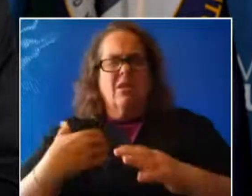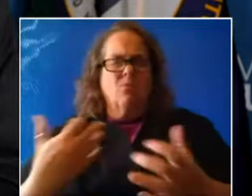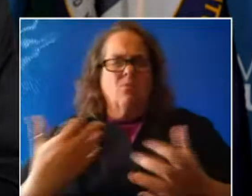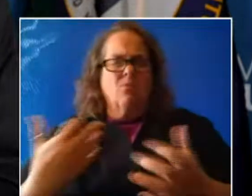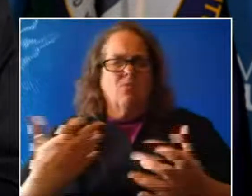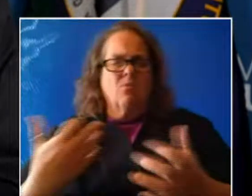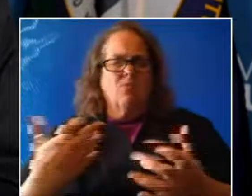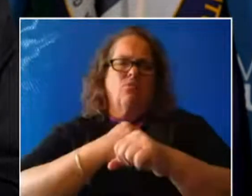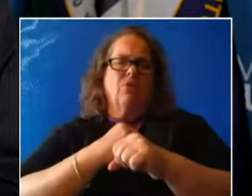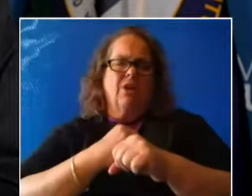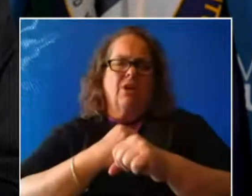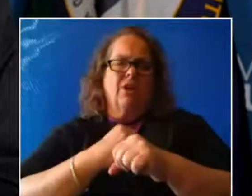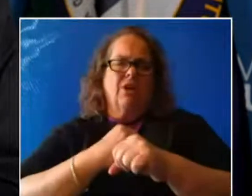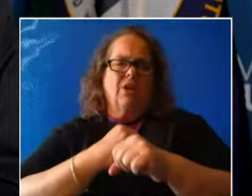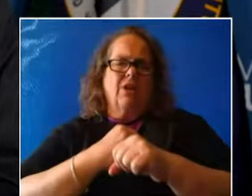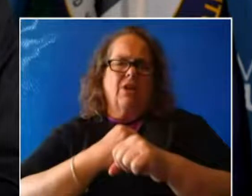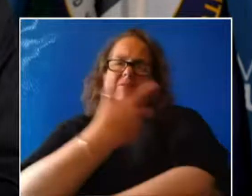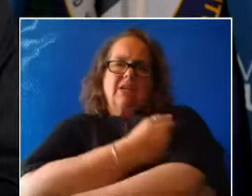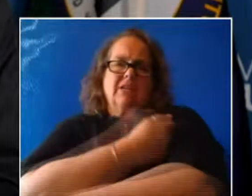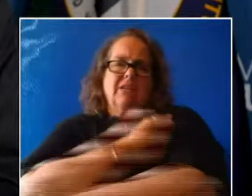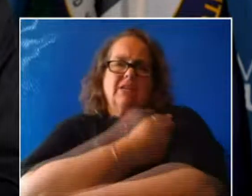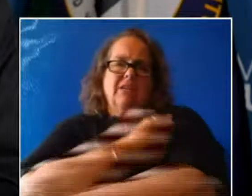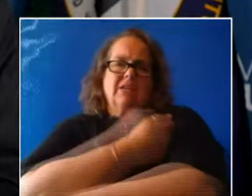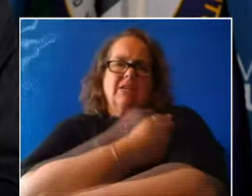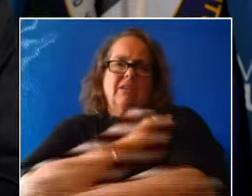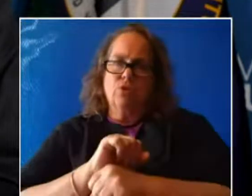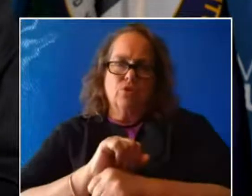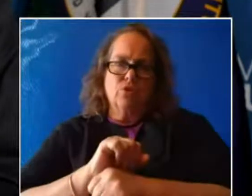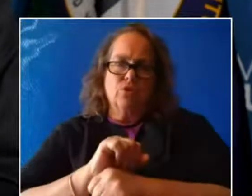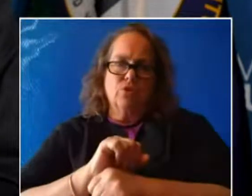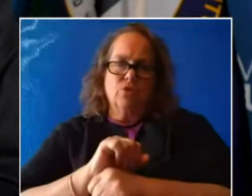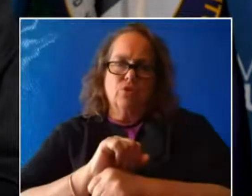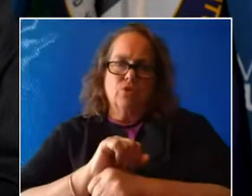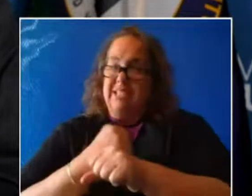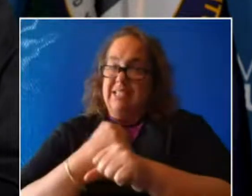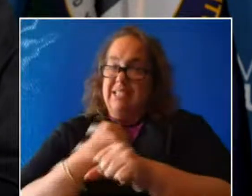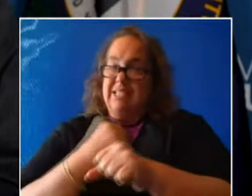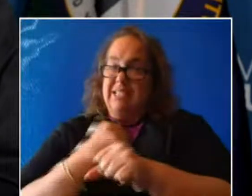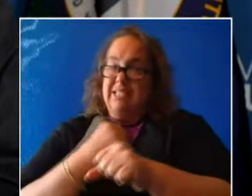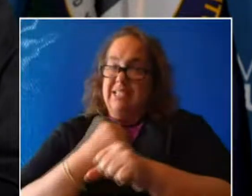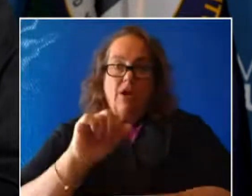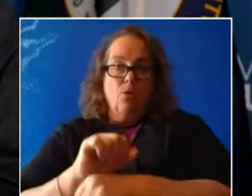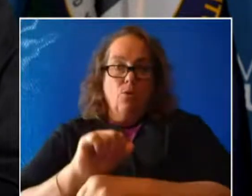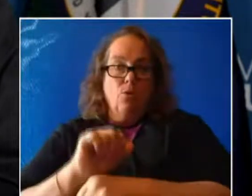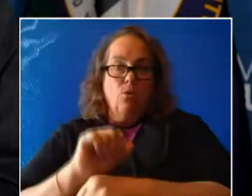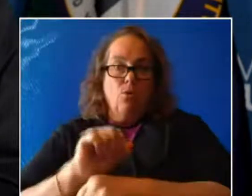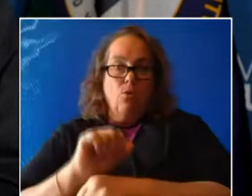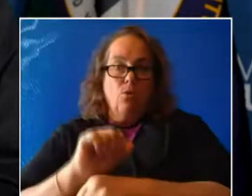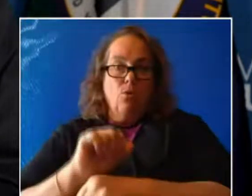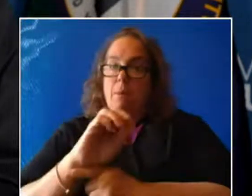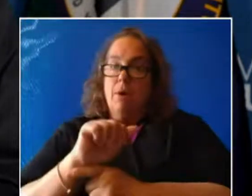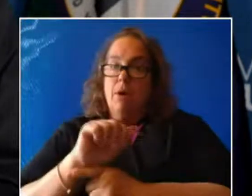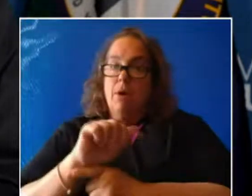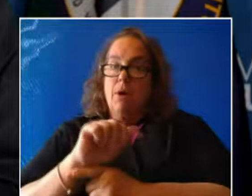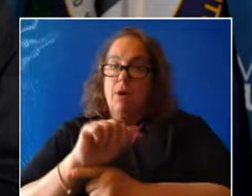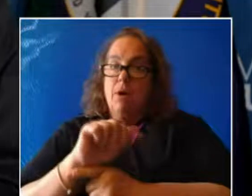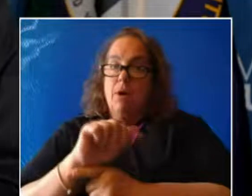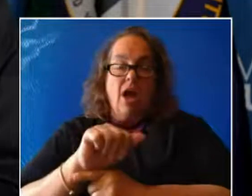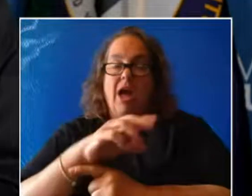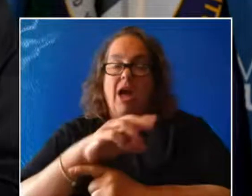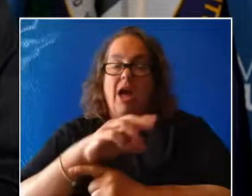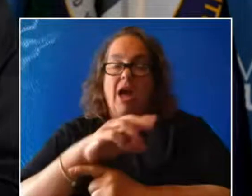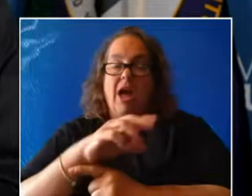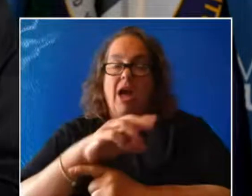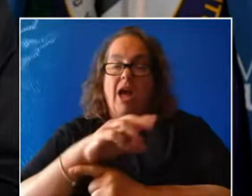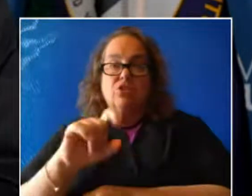work. Statistically, they work. Certainly, Moderna and Pfizer have almost no appreciable side effects